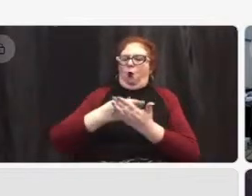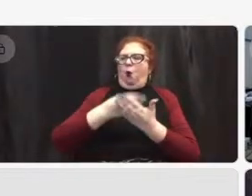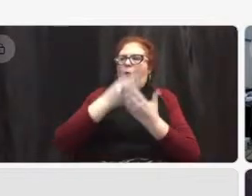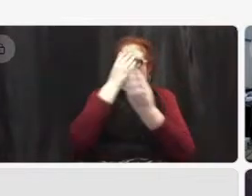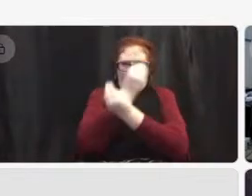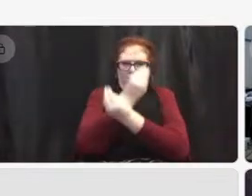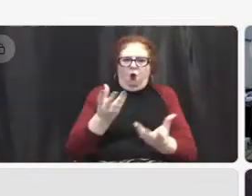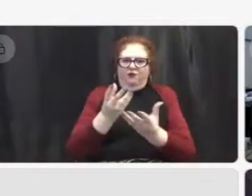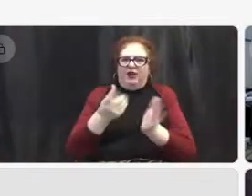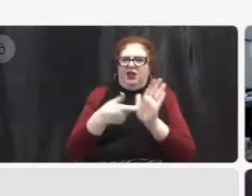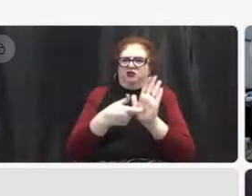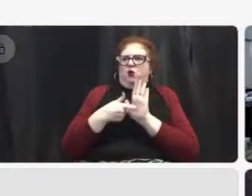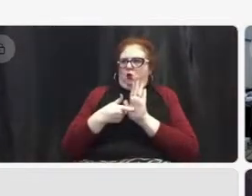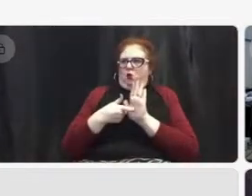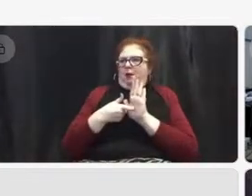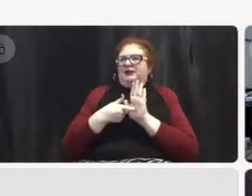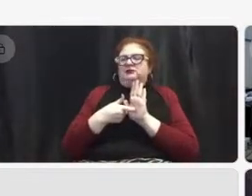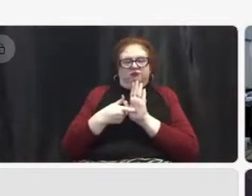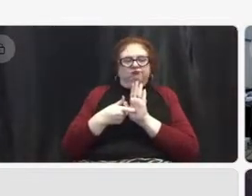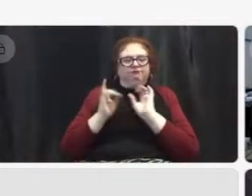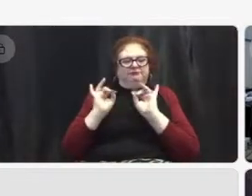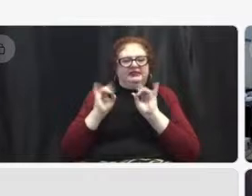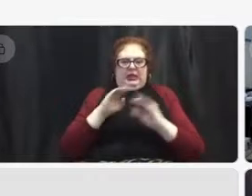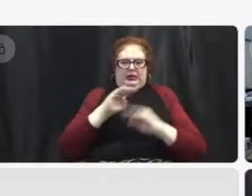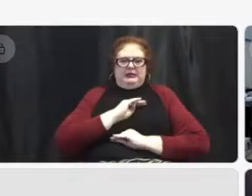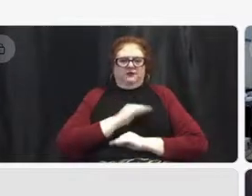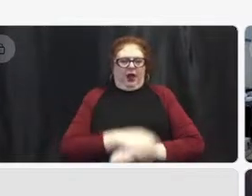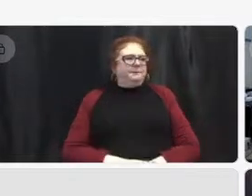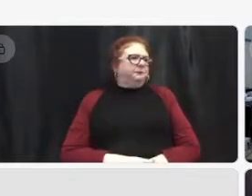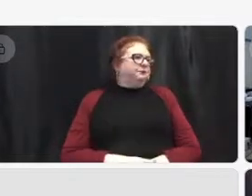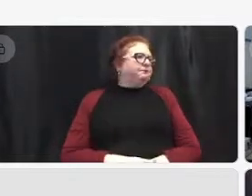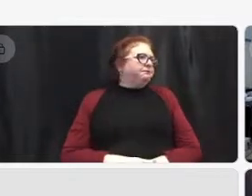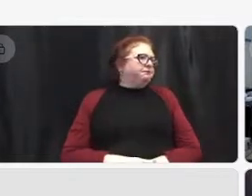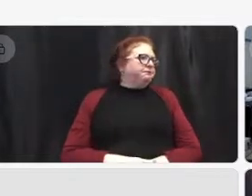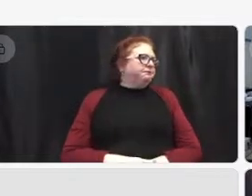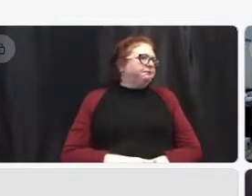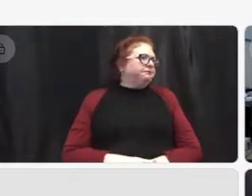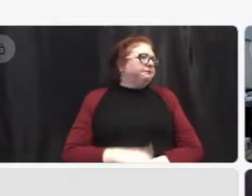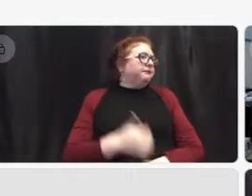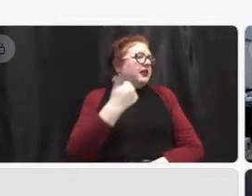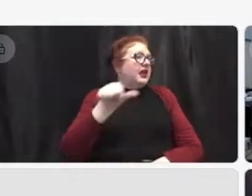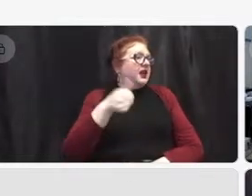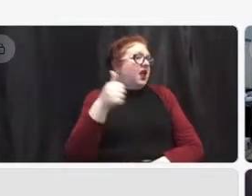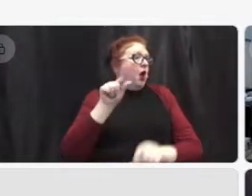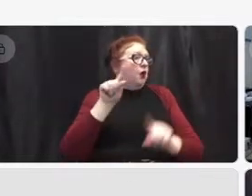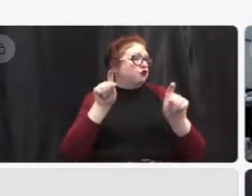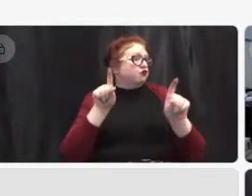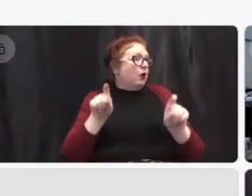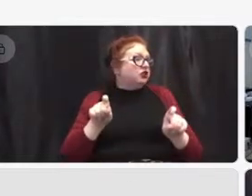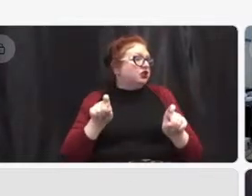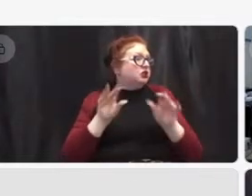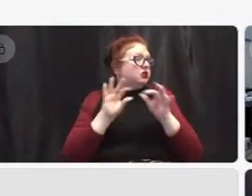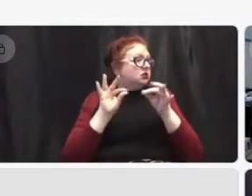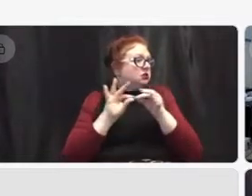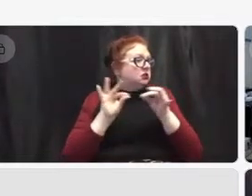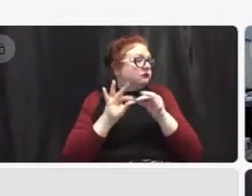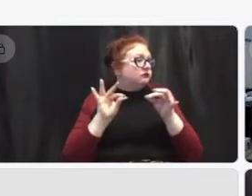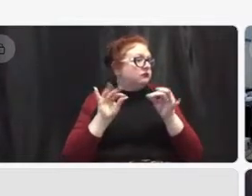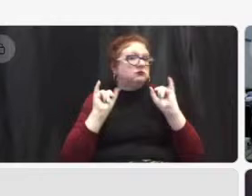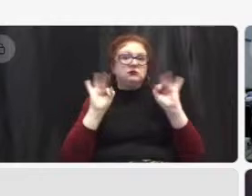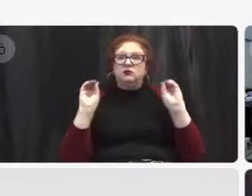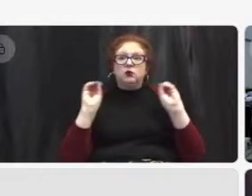Okay, thank you. All right, do we have any other particular questions? If not, I would entertain a